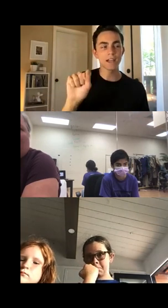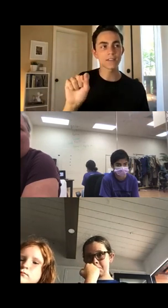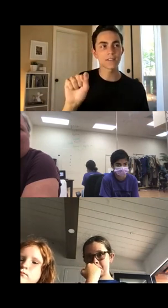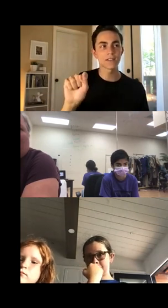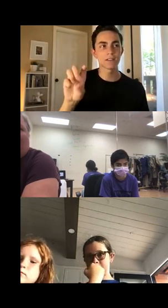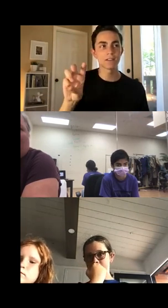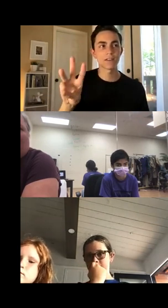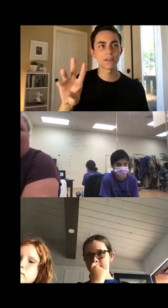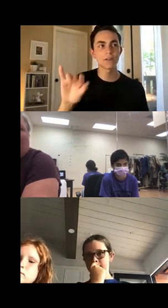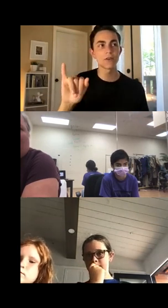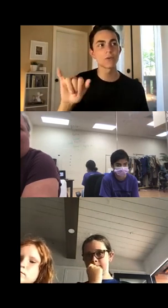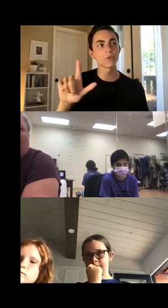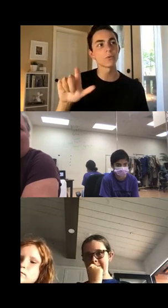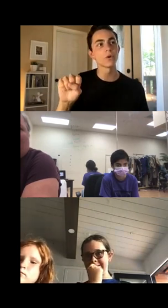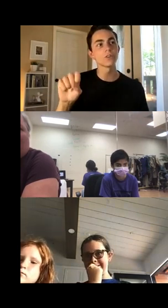Pat,